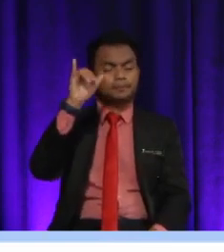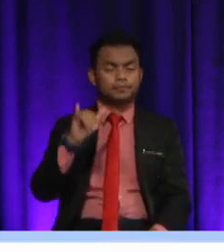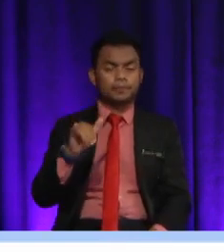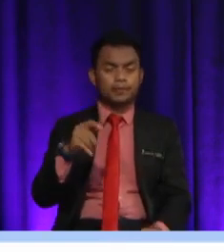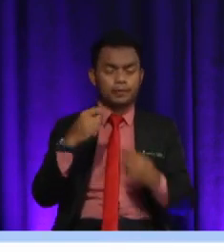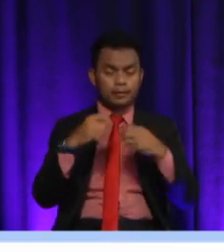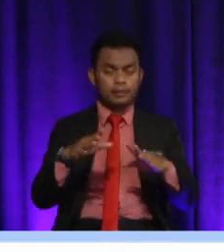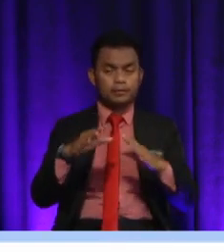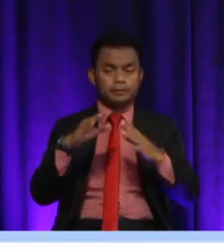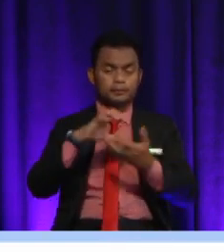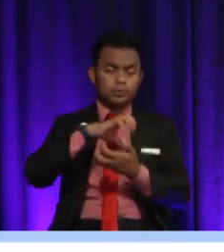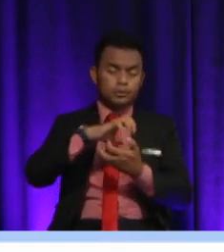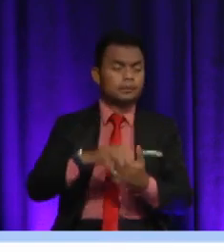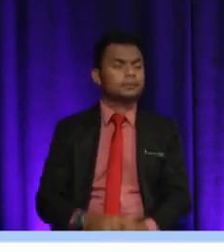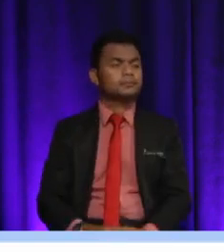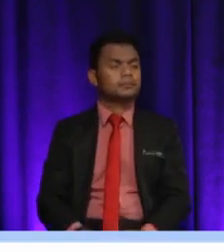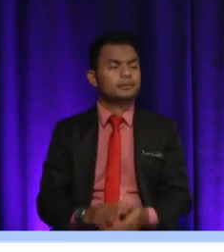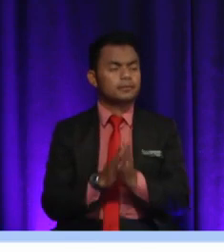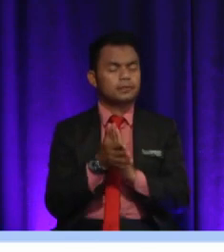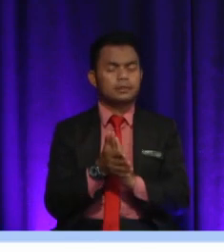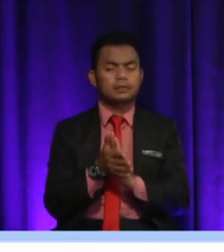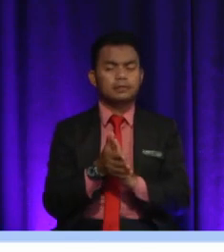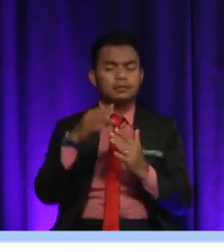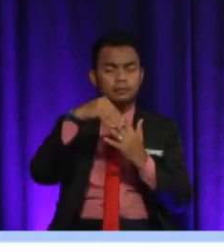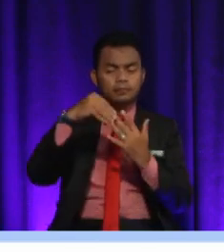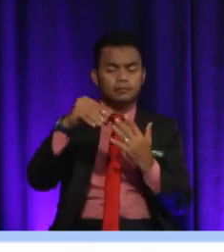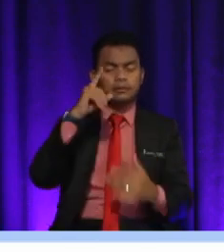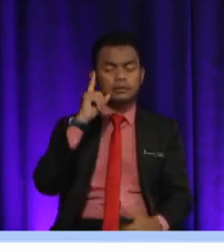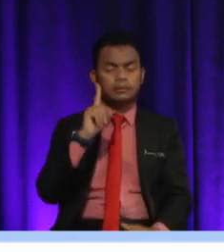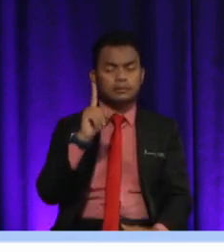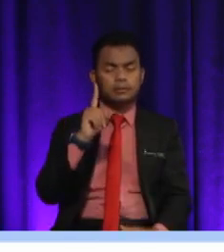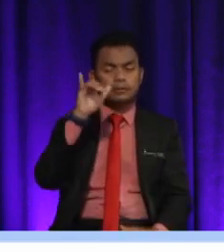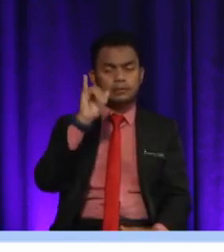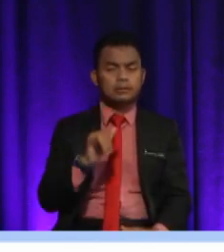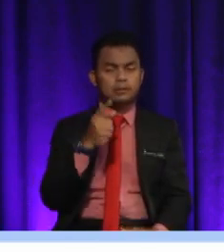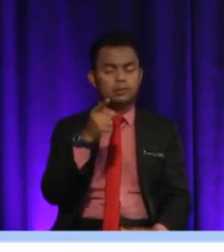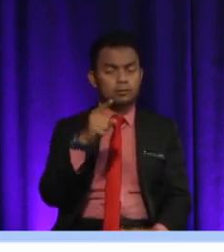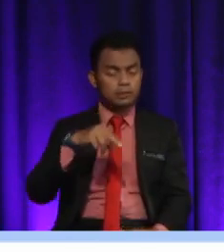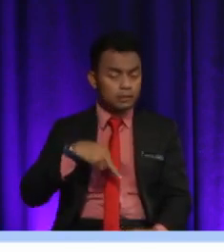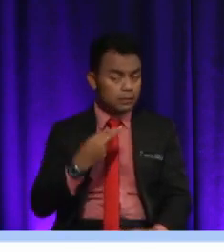earthquake. Okay, so Arif, which option matches our answer?